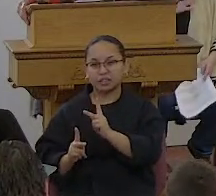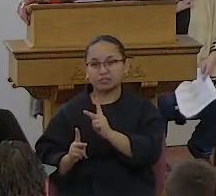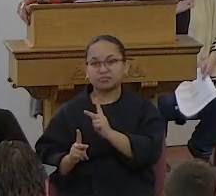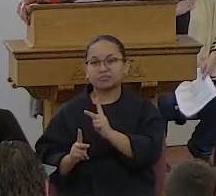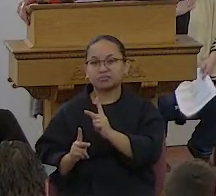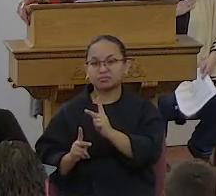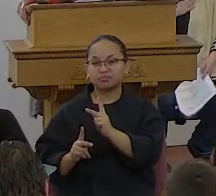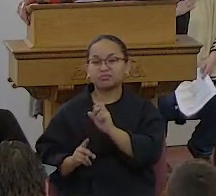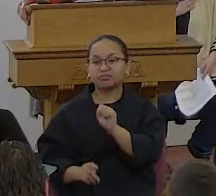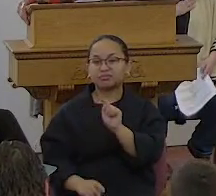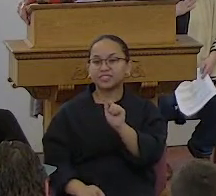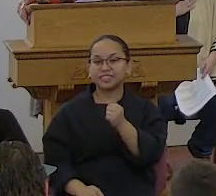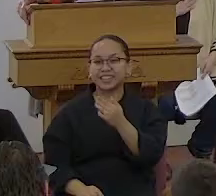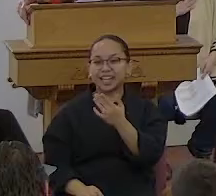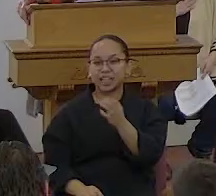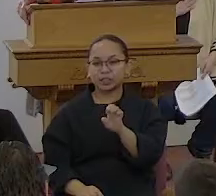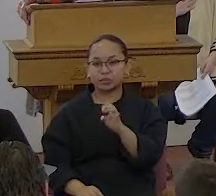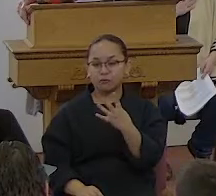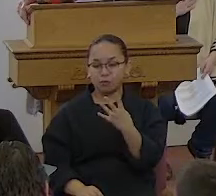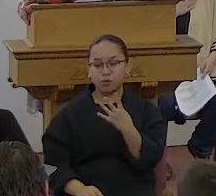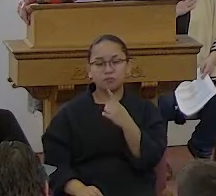for the family.